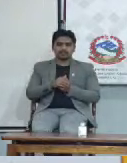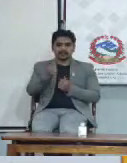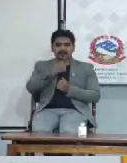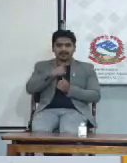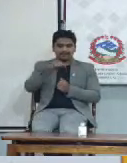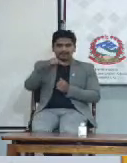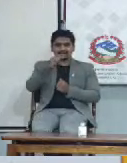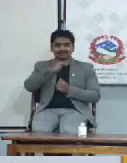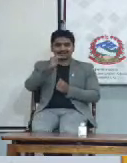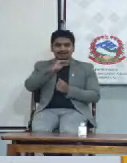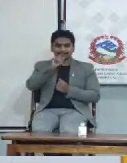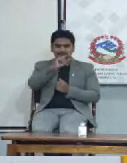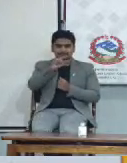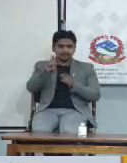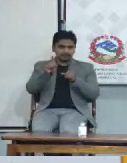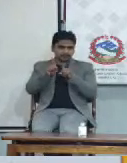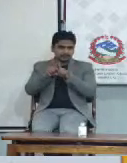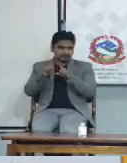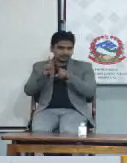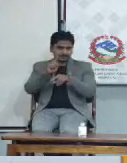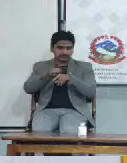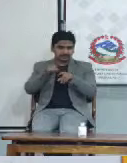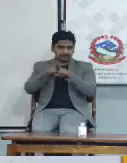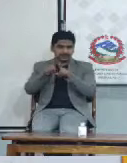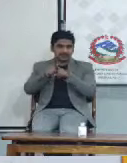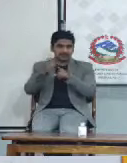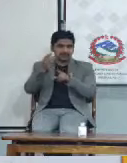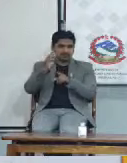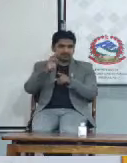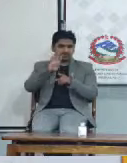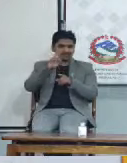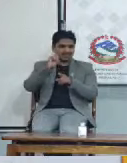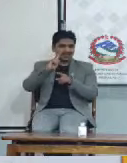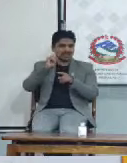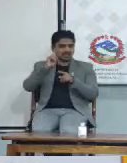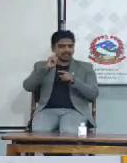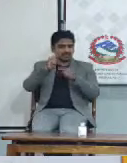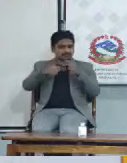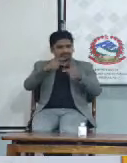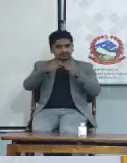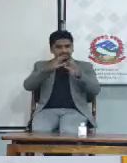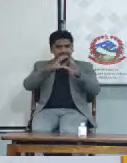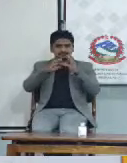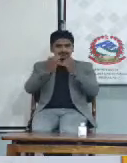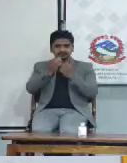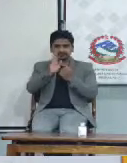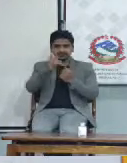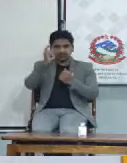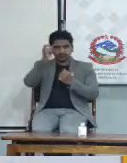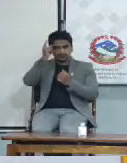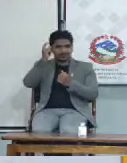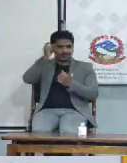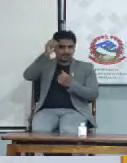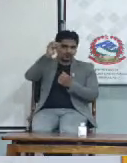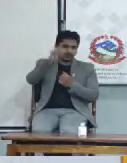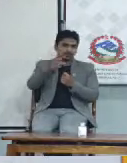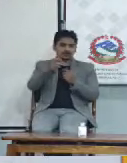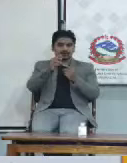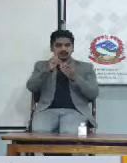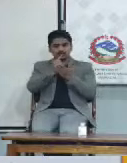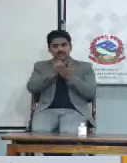communicating. We are, continuing the understanding process. This is kind of communication.